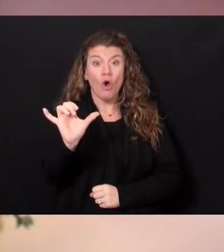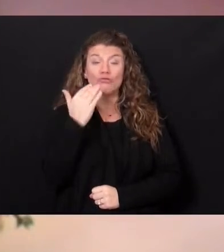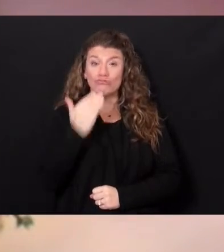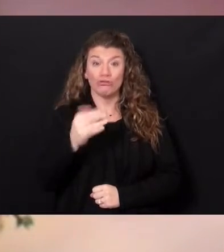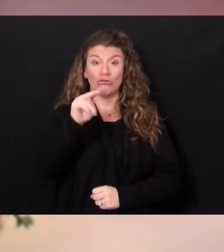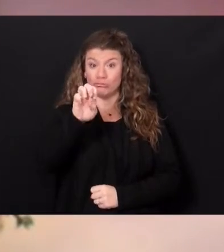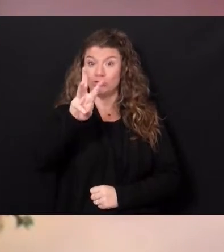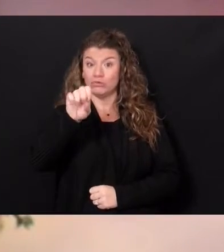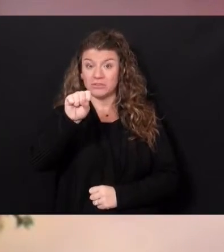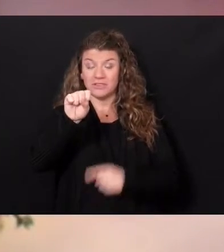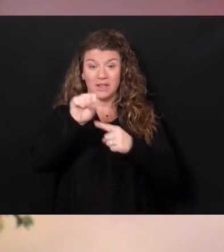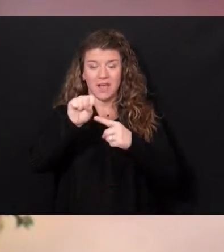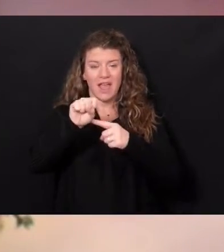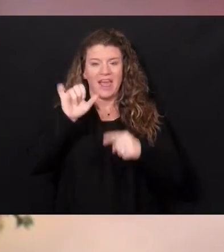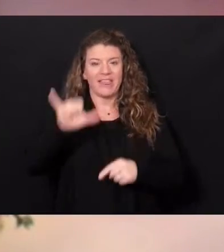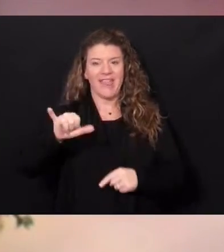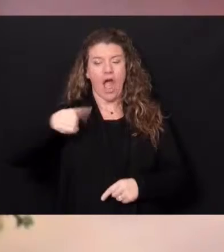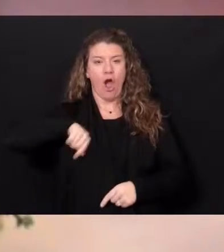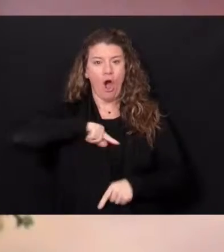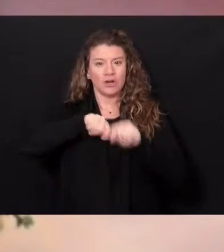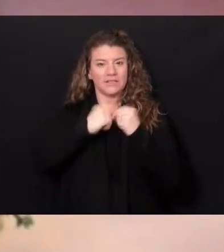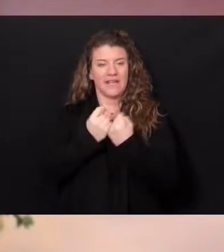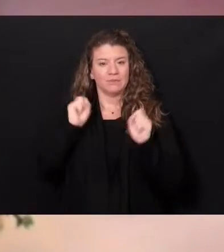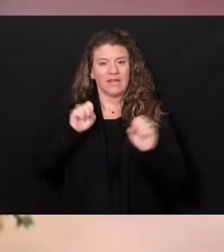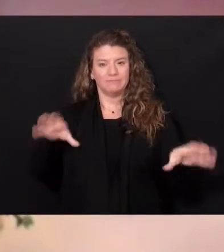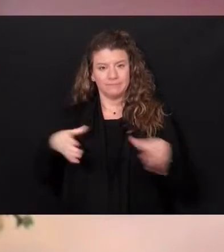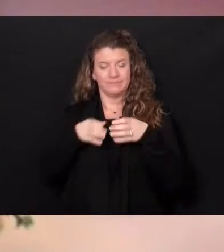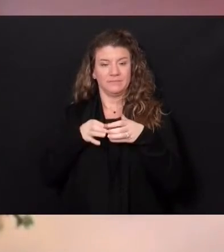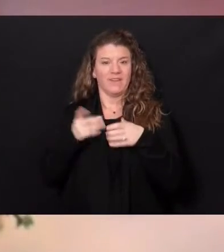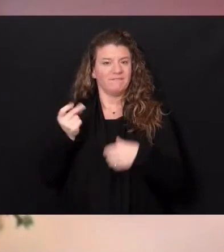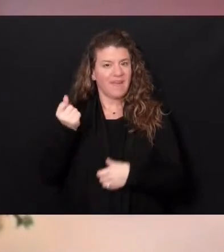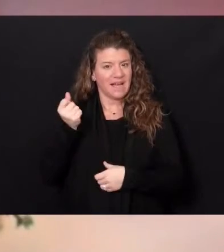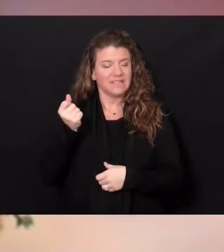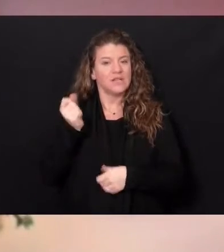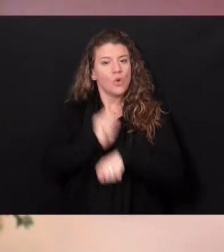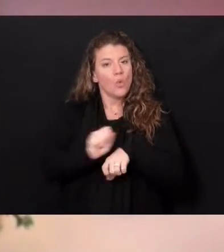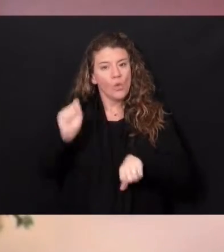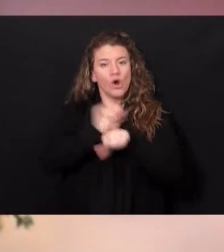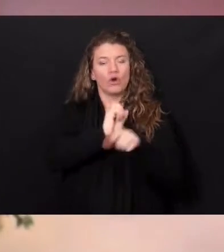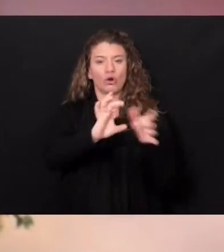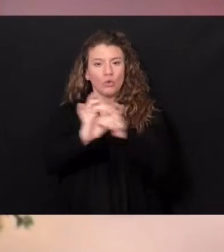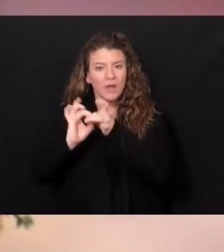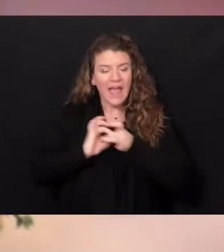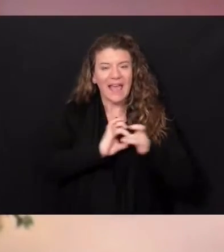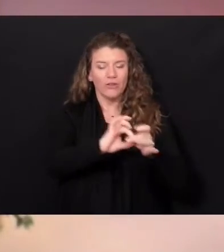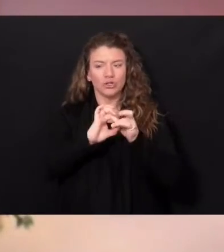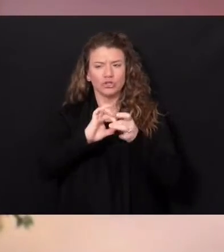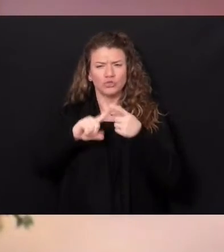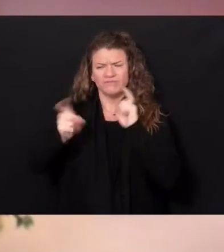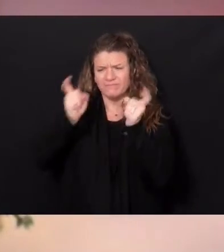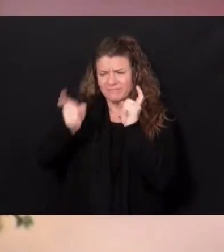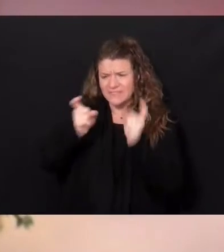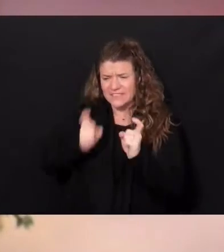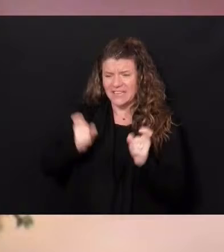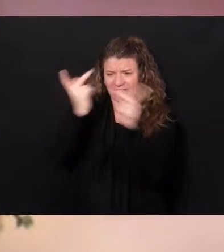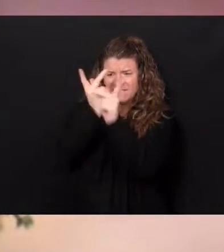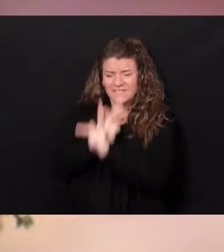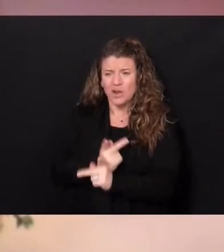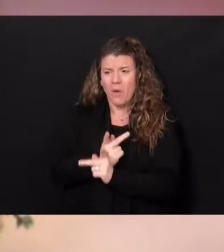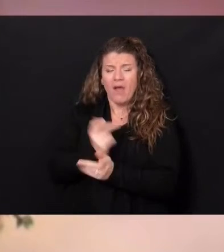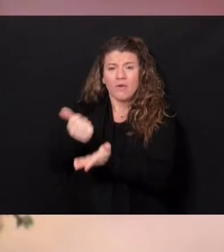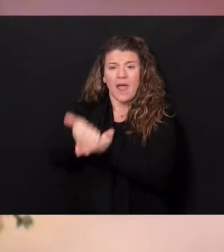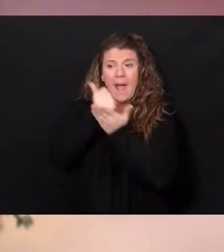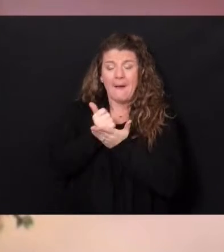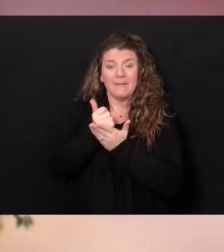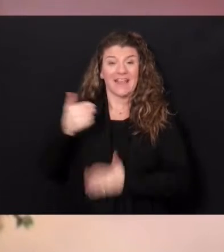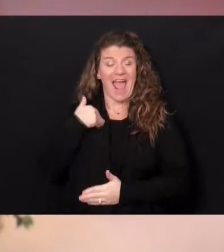been able to put together a team that has worked together to facilitate and help us